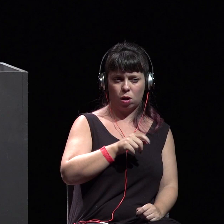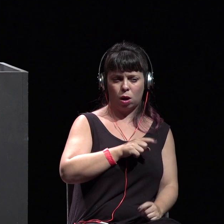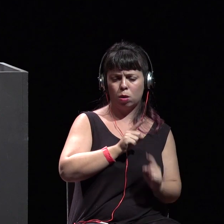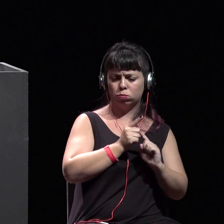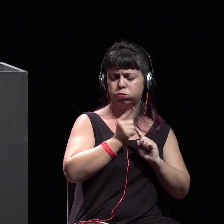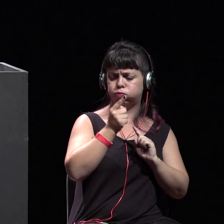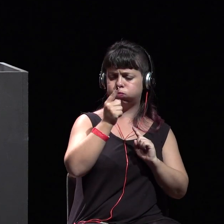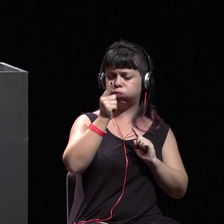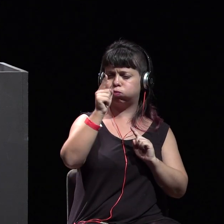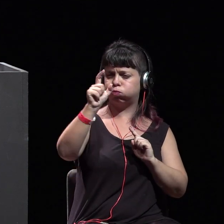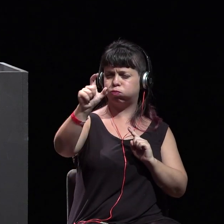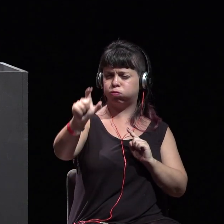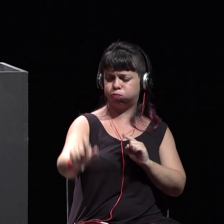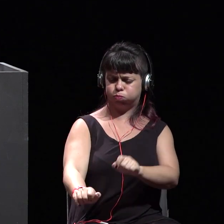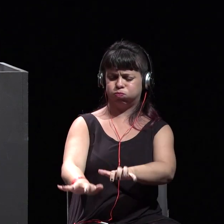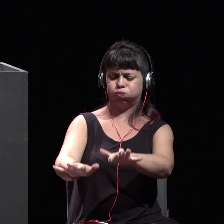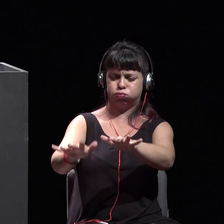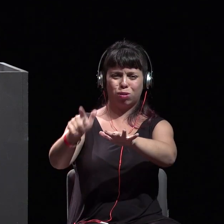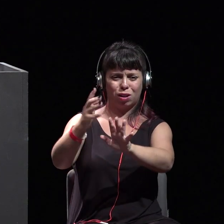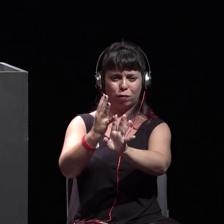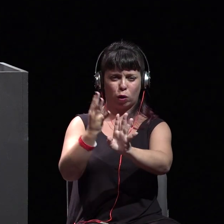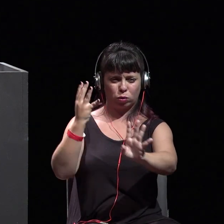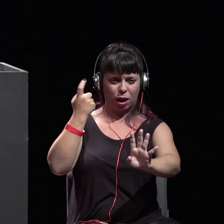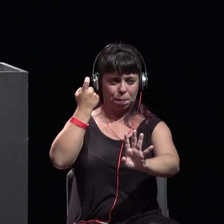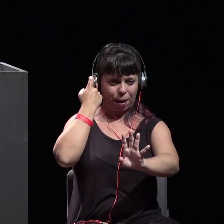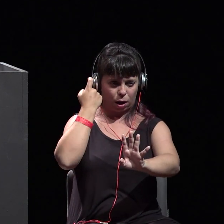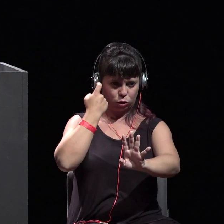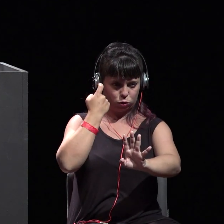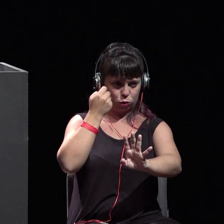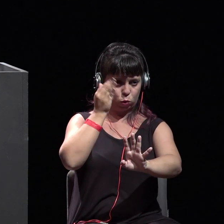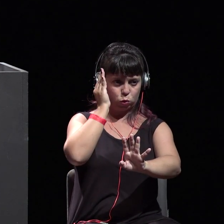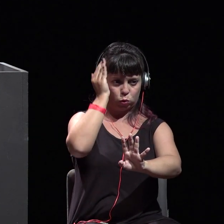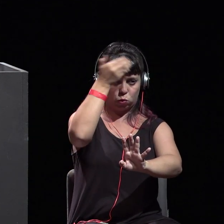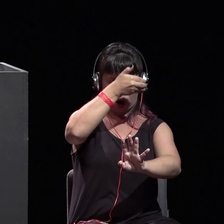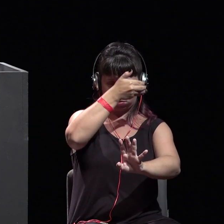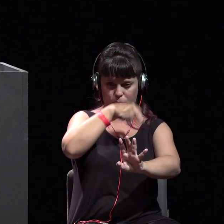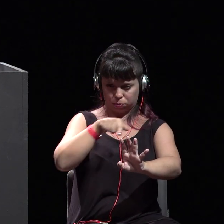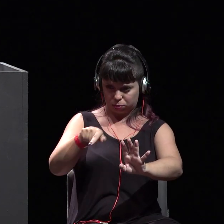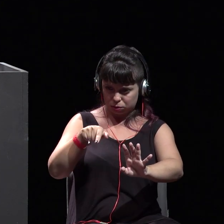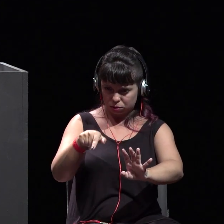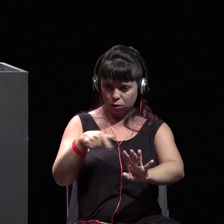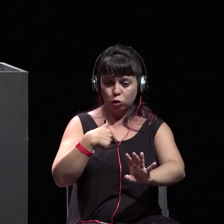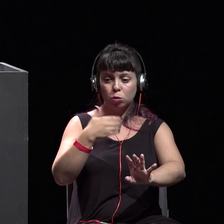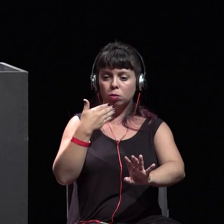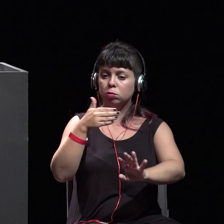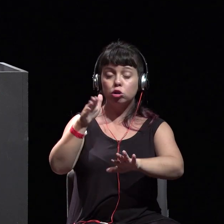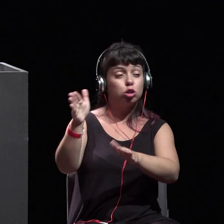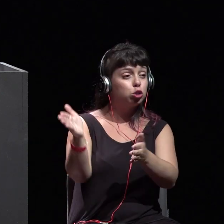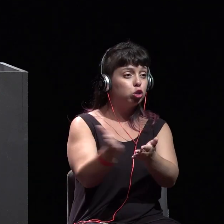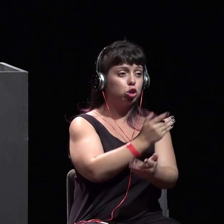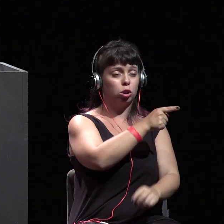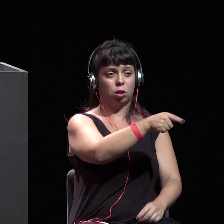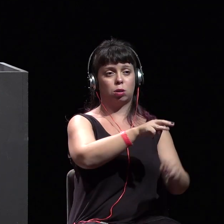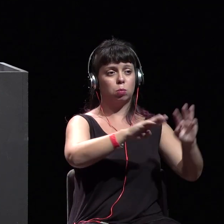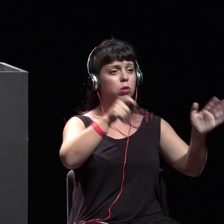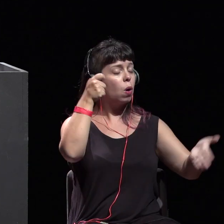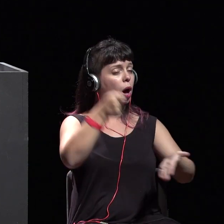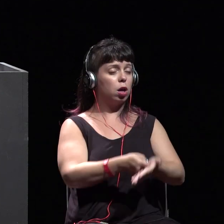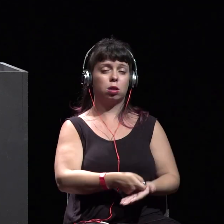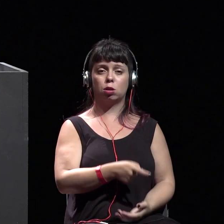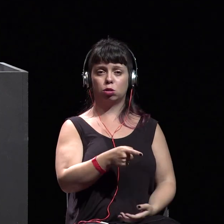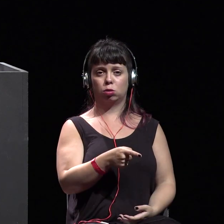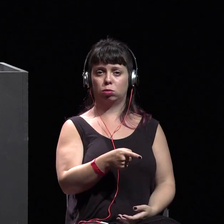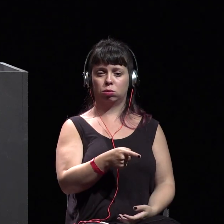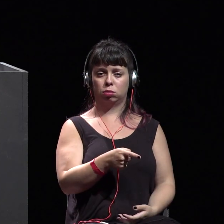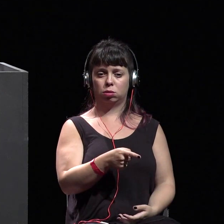the board. They also demanded more transparency and accountability from the museum to their employees. In solidarity with the workers, as